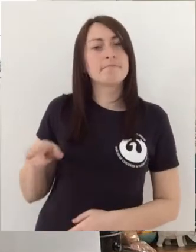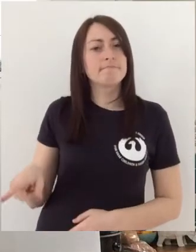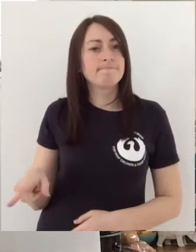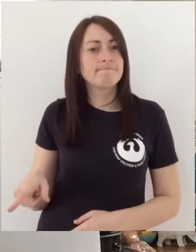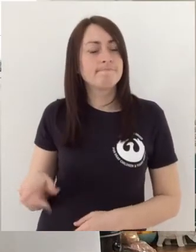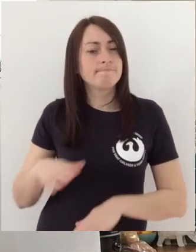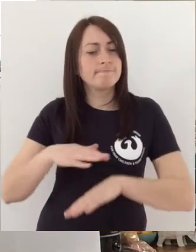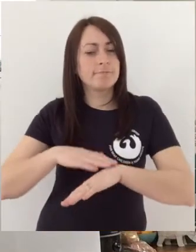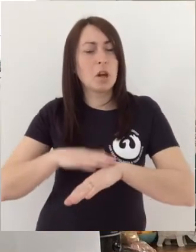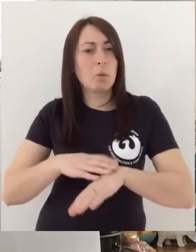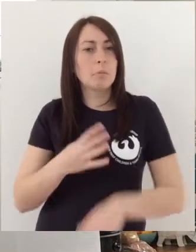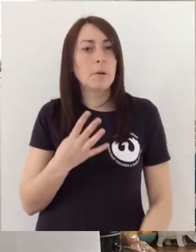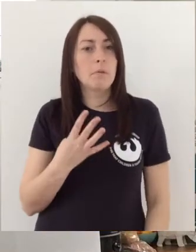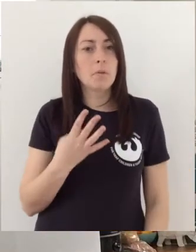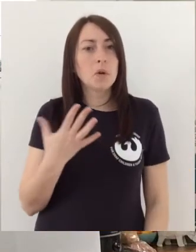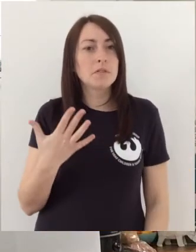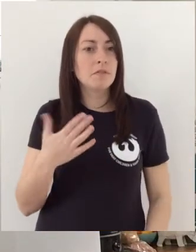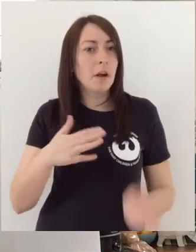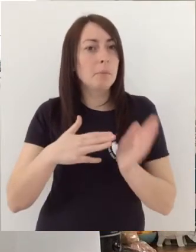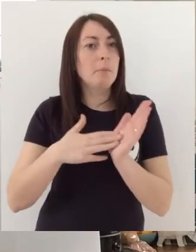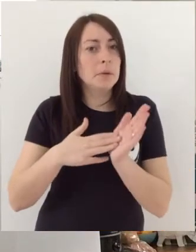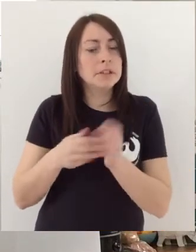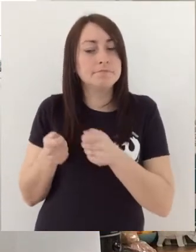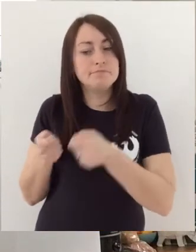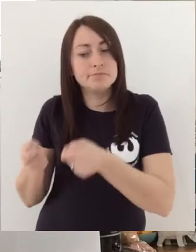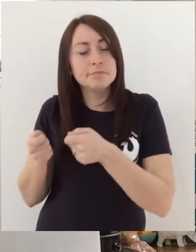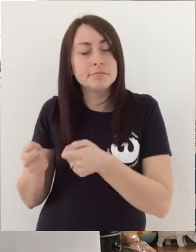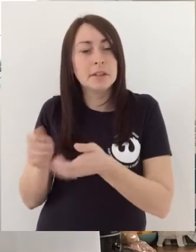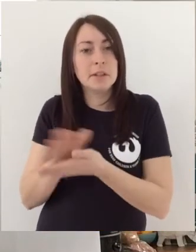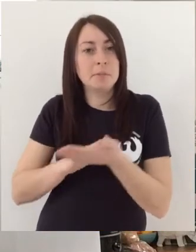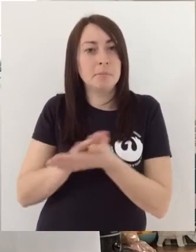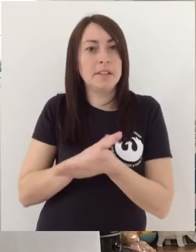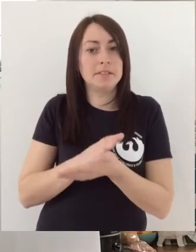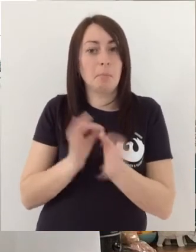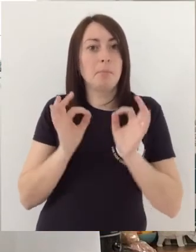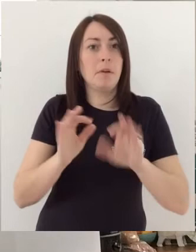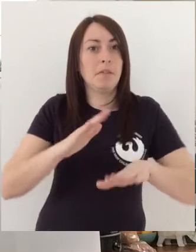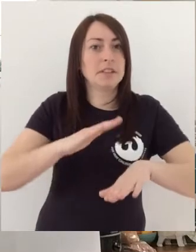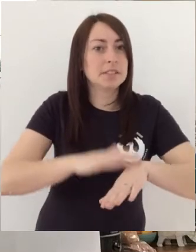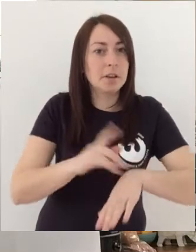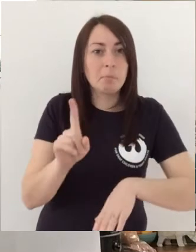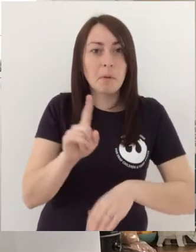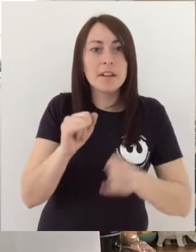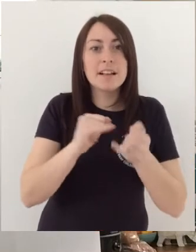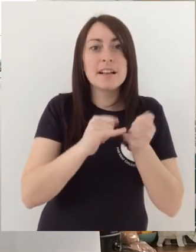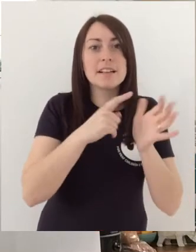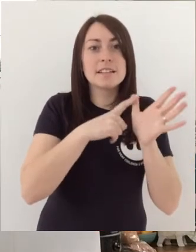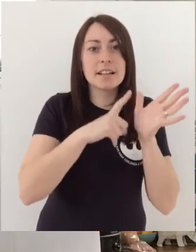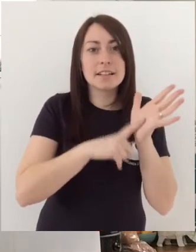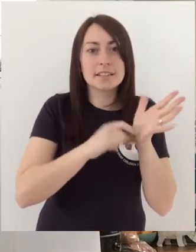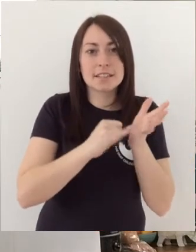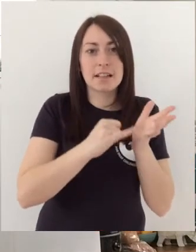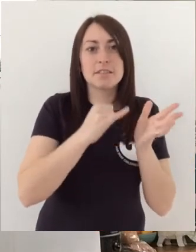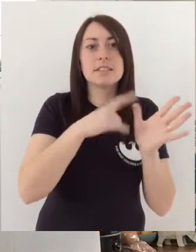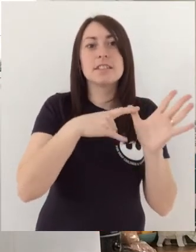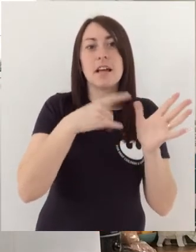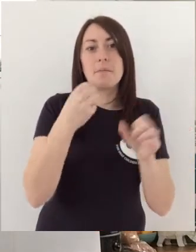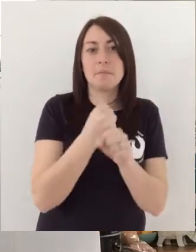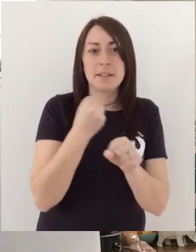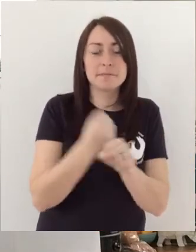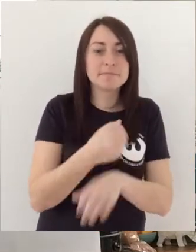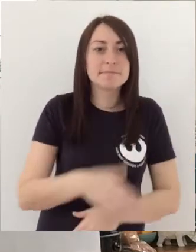Okay, those are going to take about 45 minutes to cook, which gives us a perfect amount of time to be able to make our salsa.